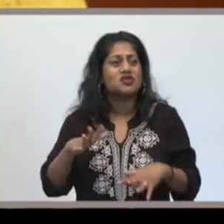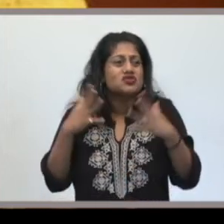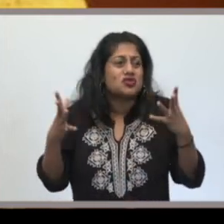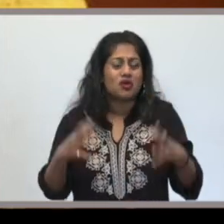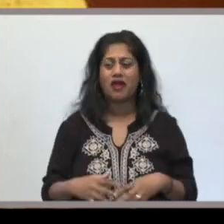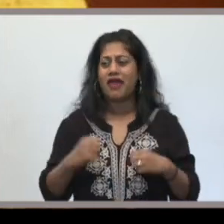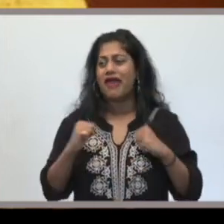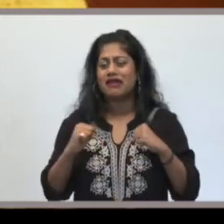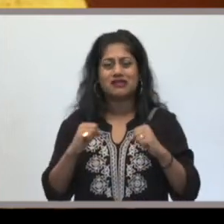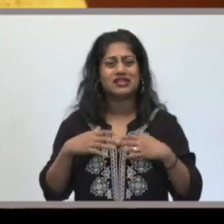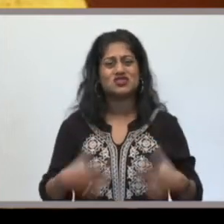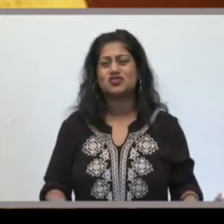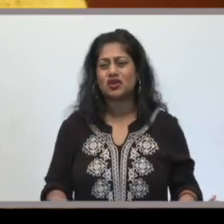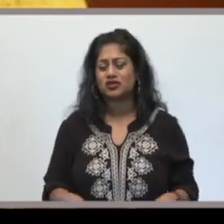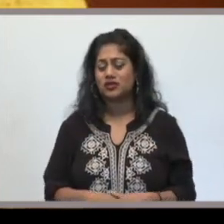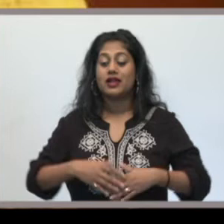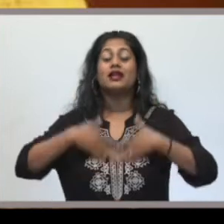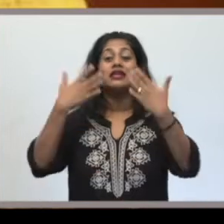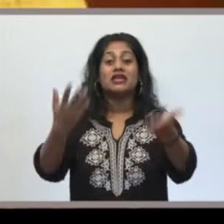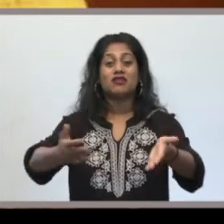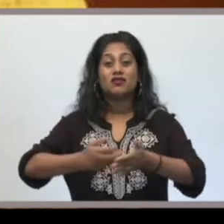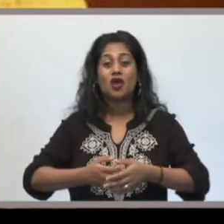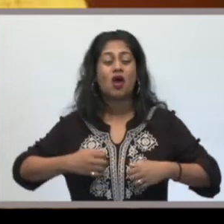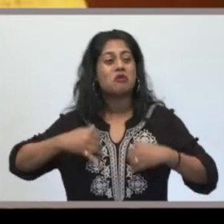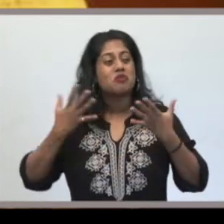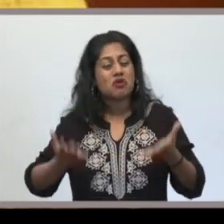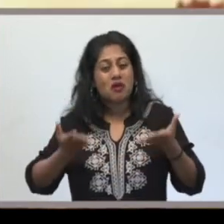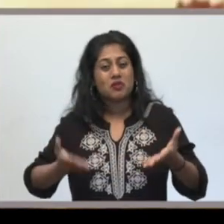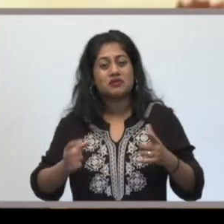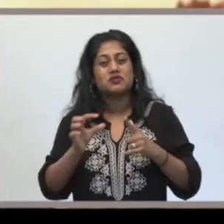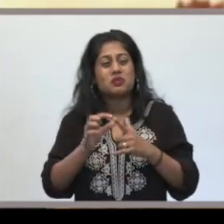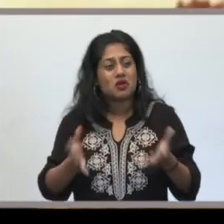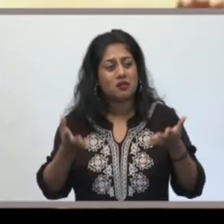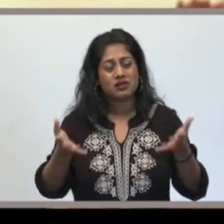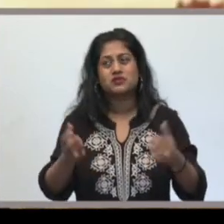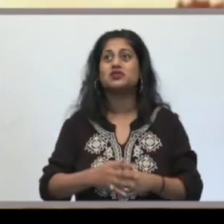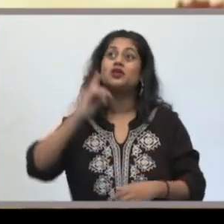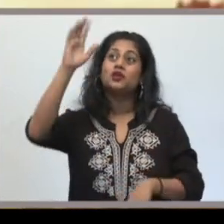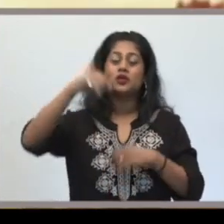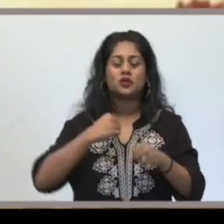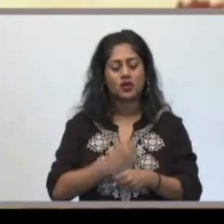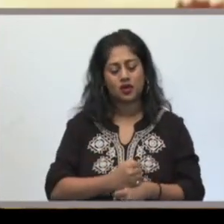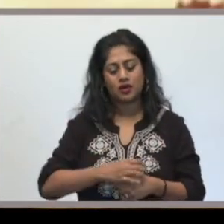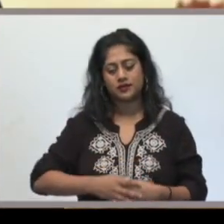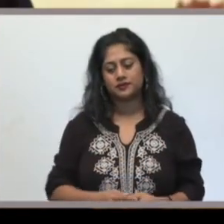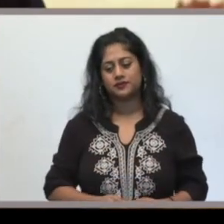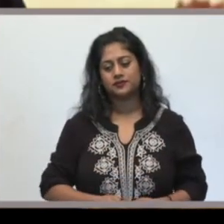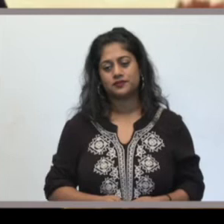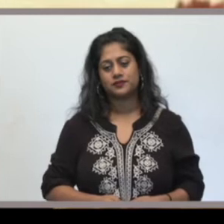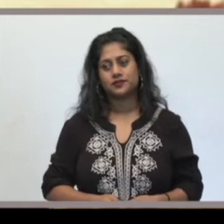God's control. Give it to God. Give it to Him. You know, if you're mourning and in grief and